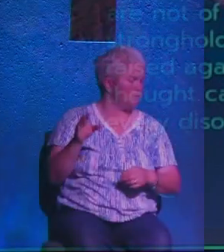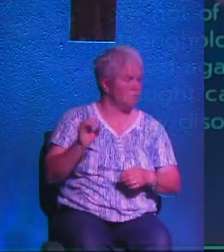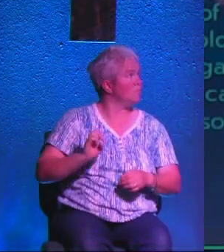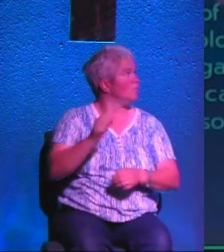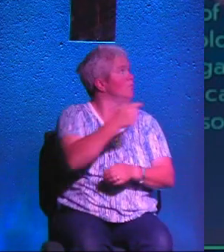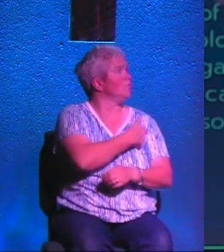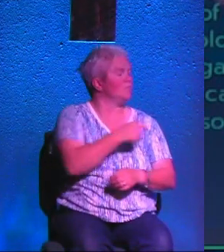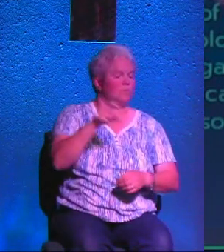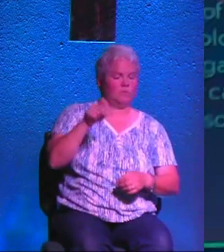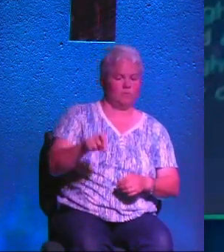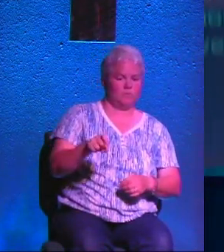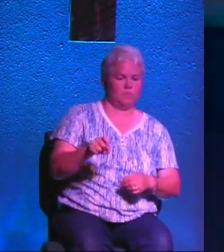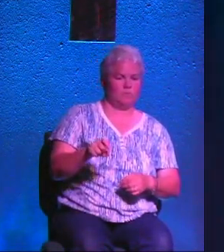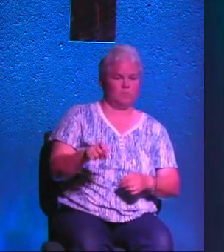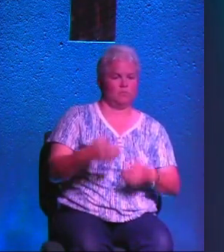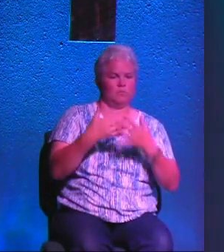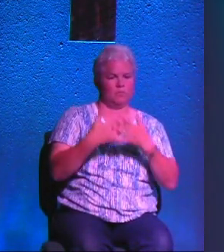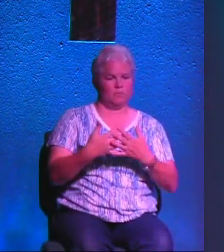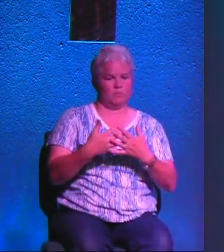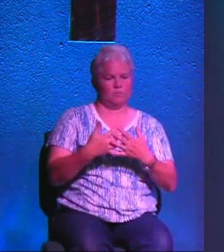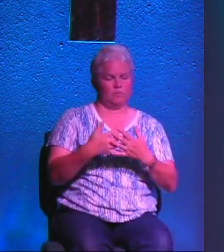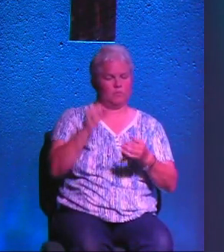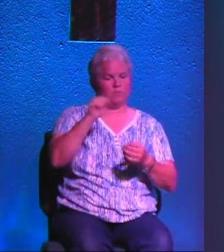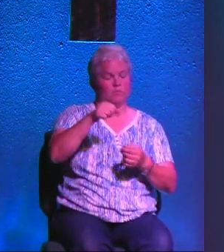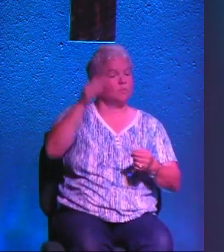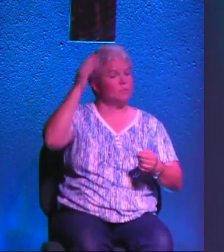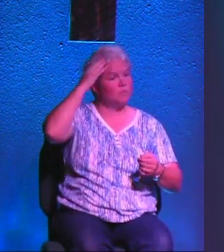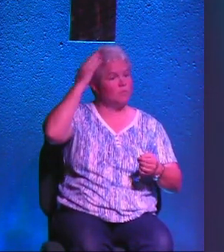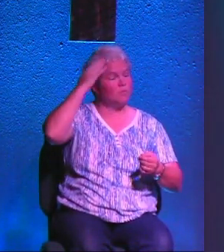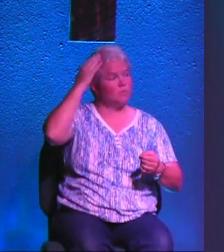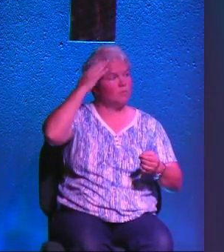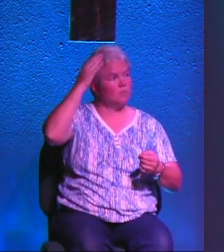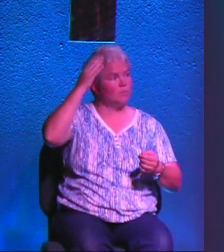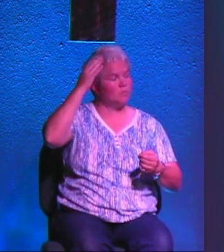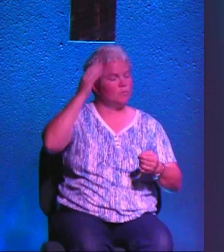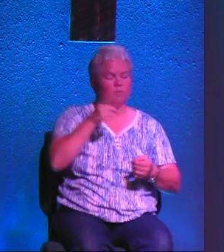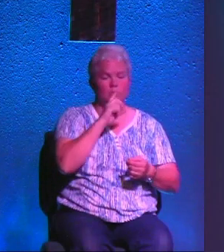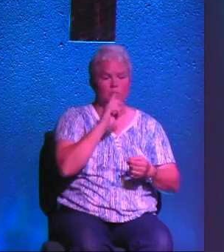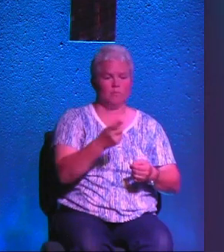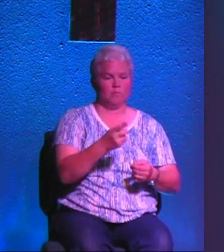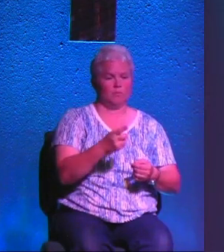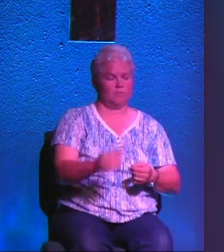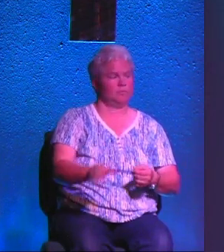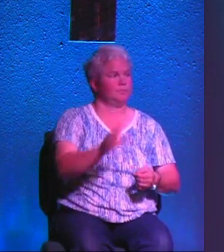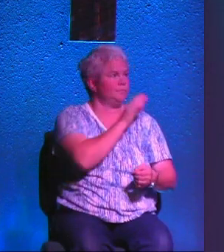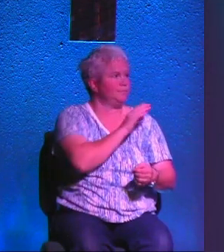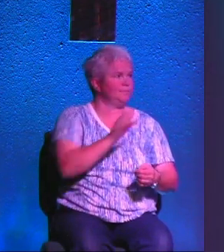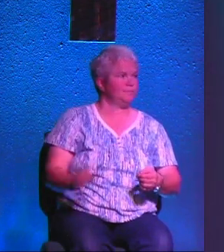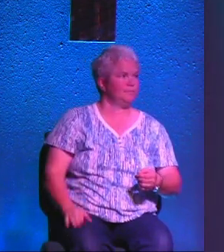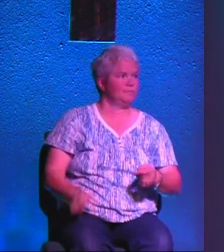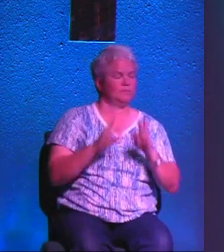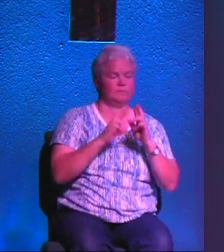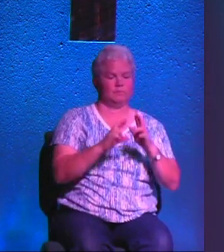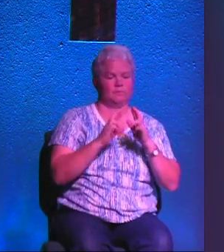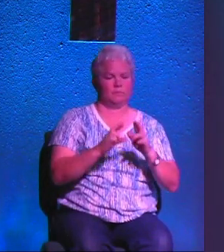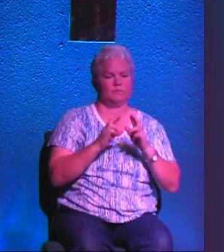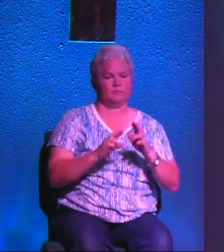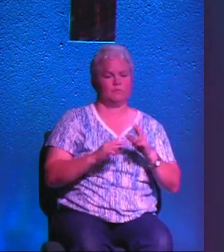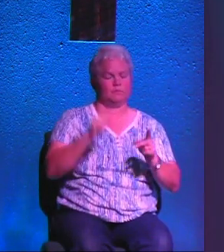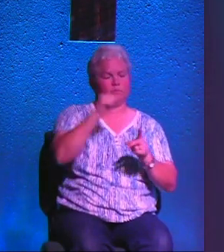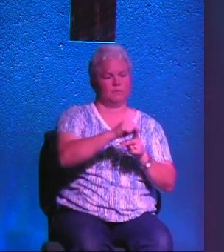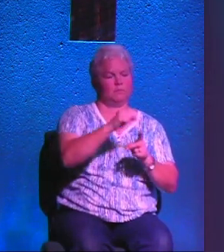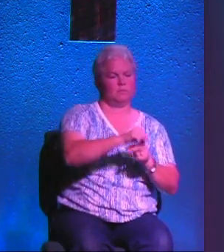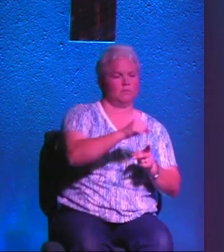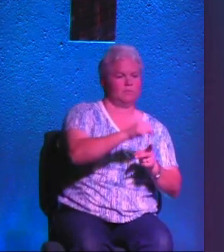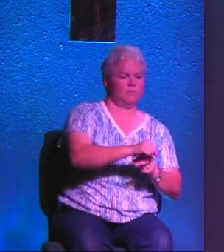need to take captive every thought in order for it to obey Christ. We need to be ready to